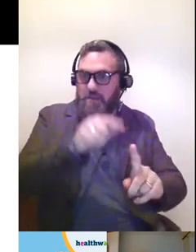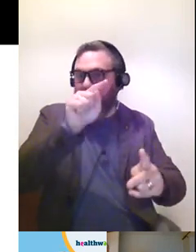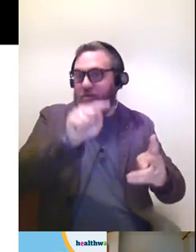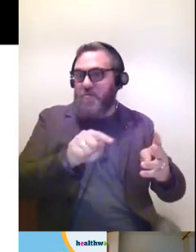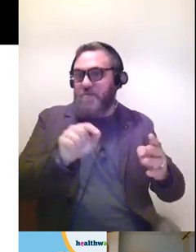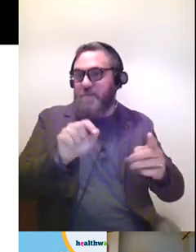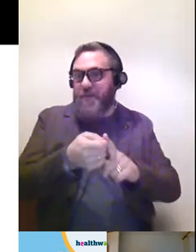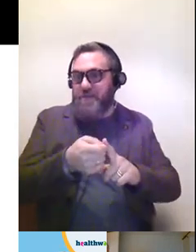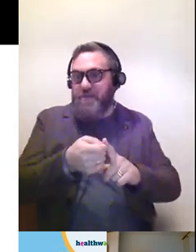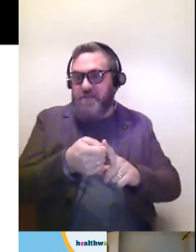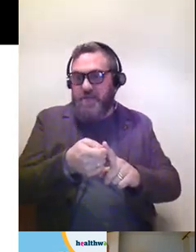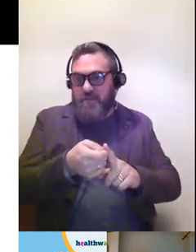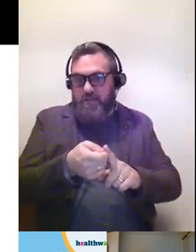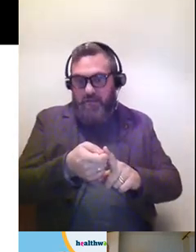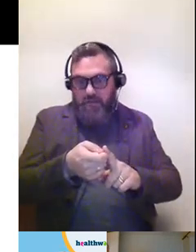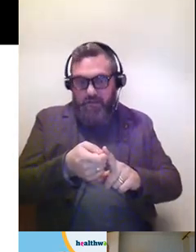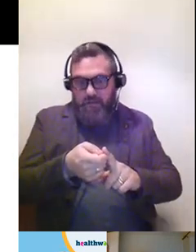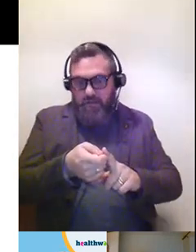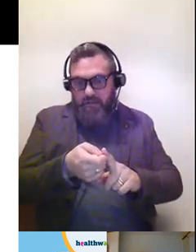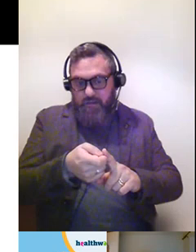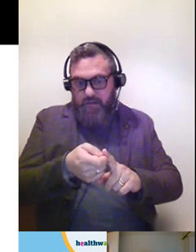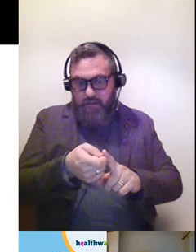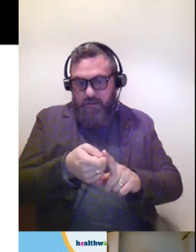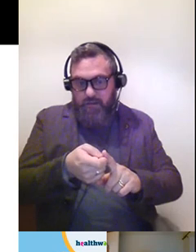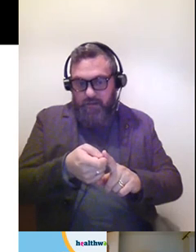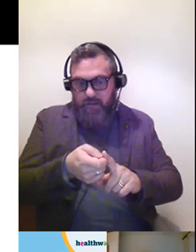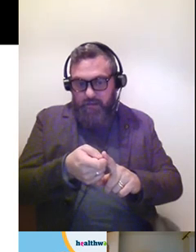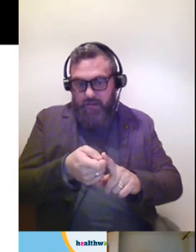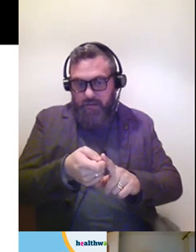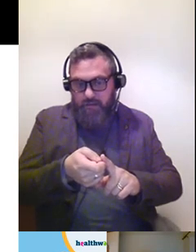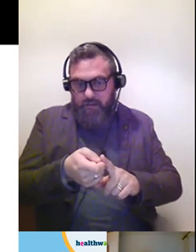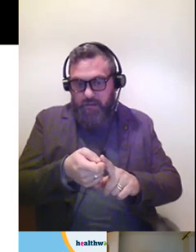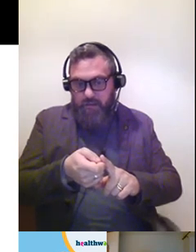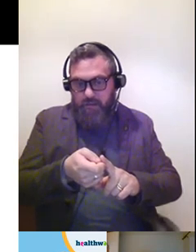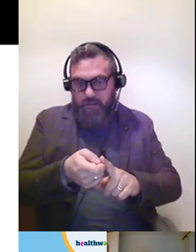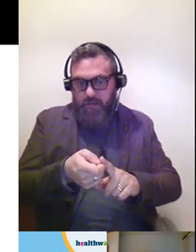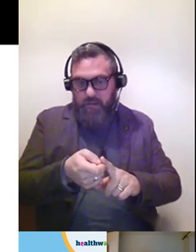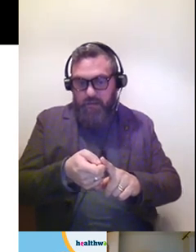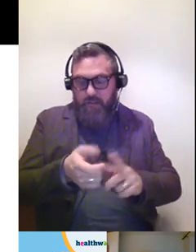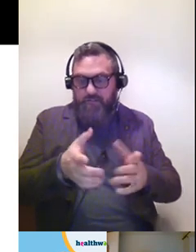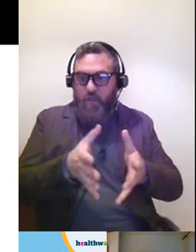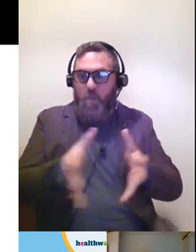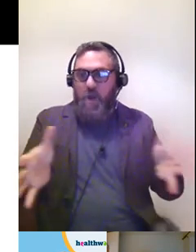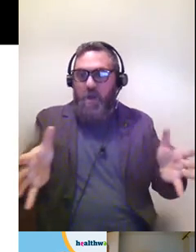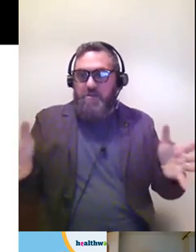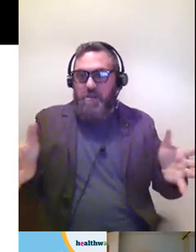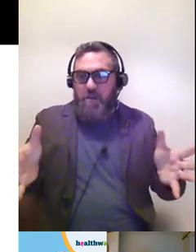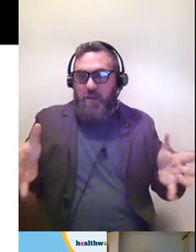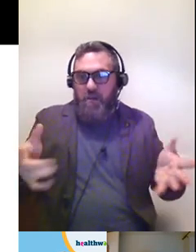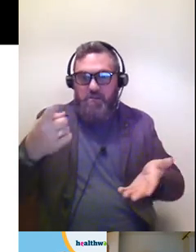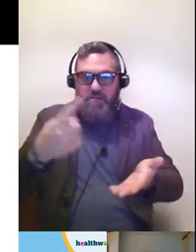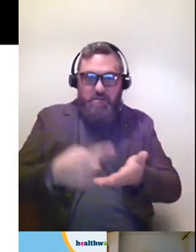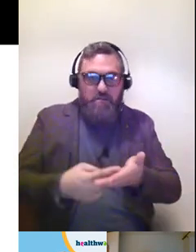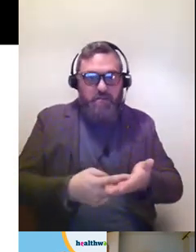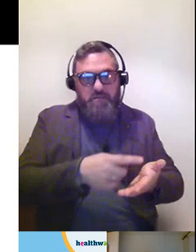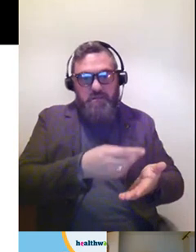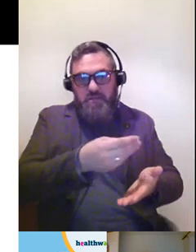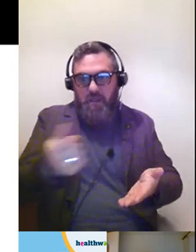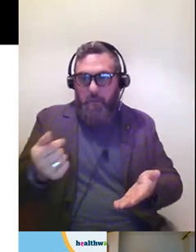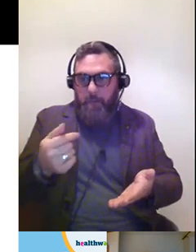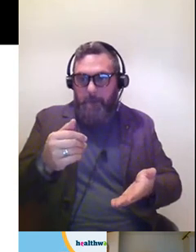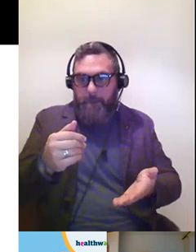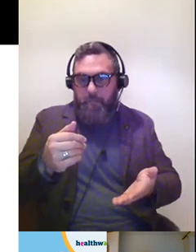And I would make a sort of plug for what we call the wider determinants of health that perhaps some people may have a view